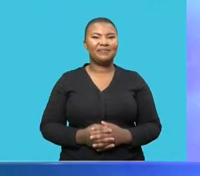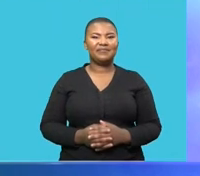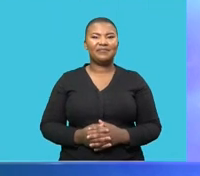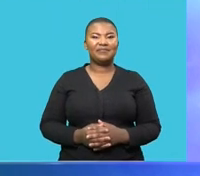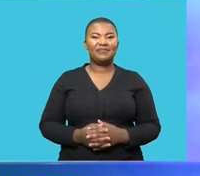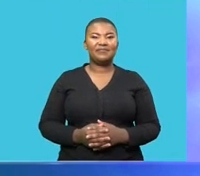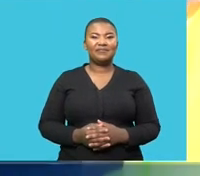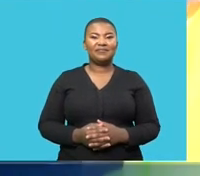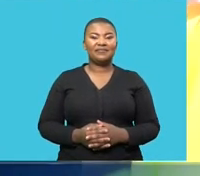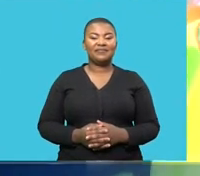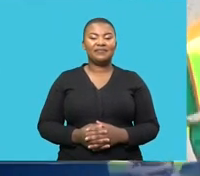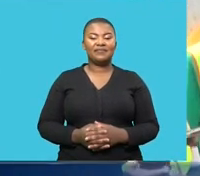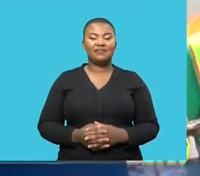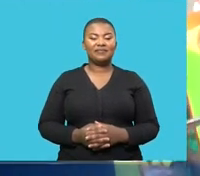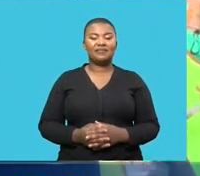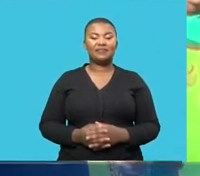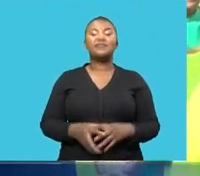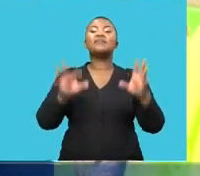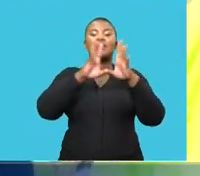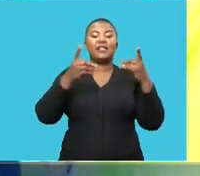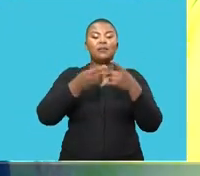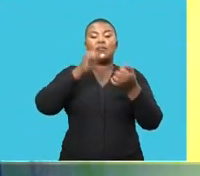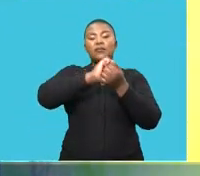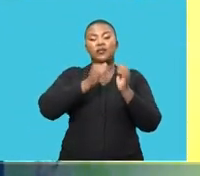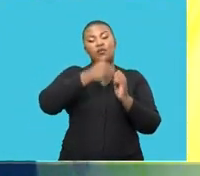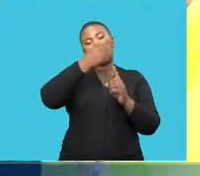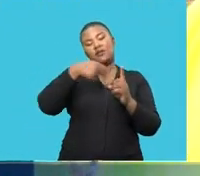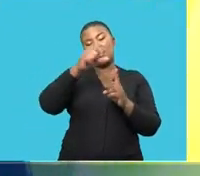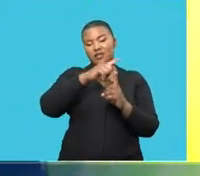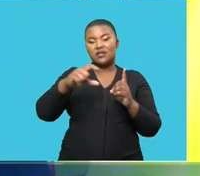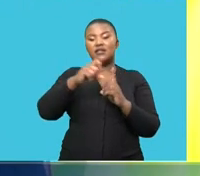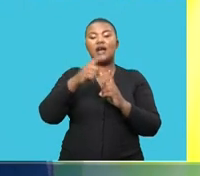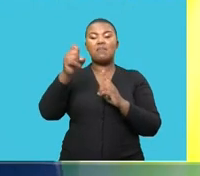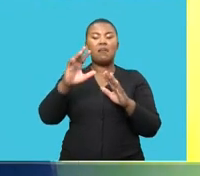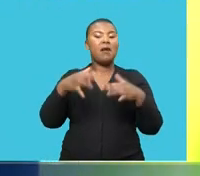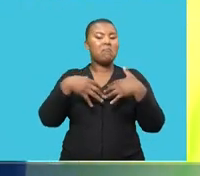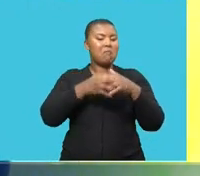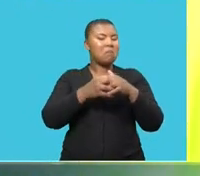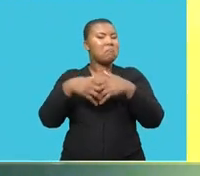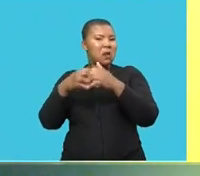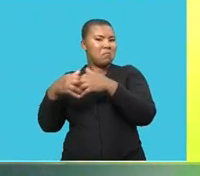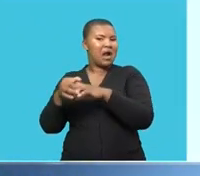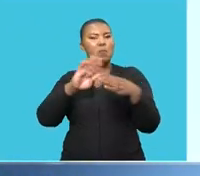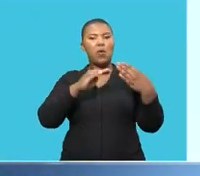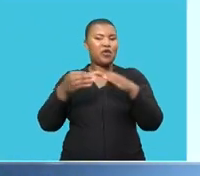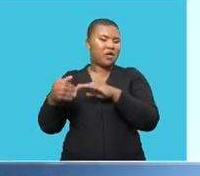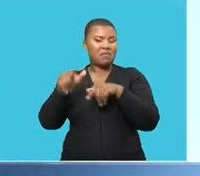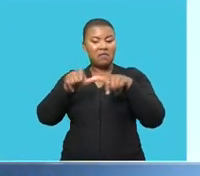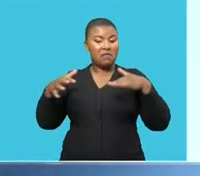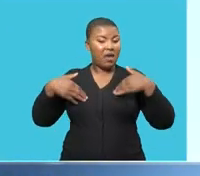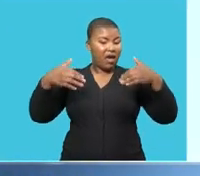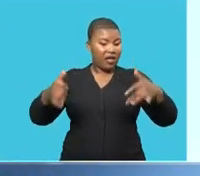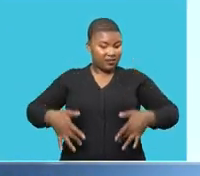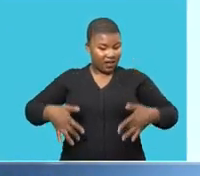report. The Department of Sports, Arts and Culture united communities for a common goal, a healthy,